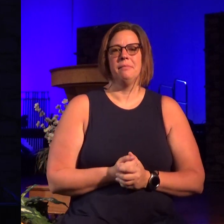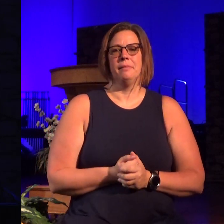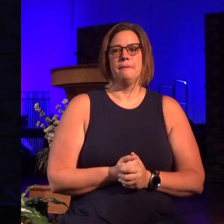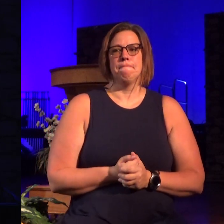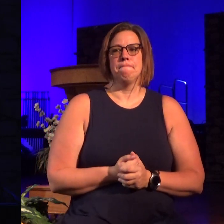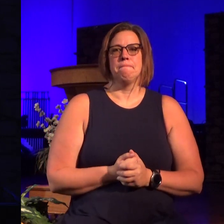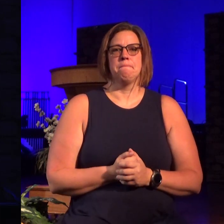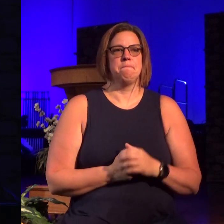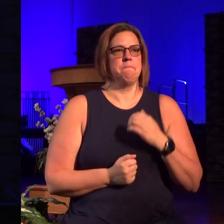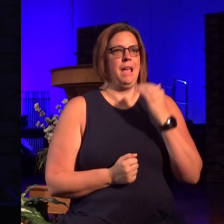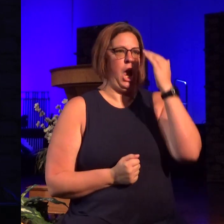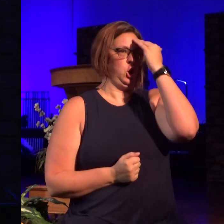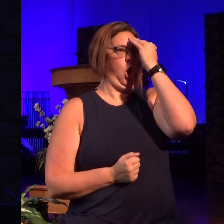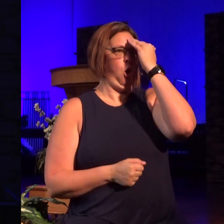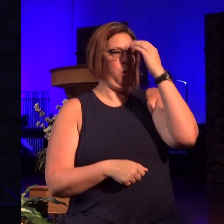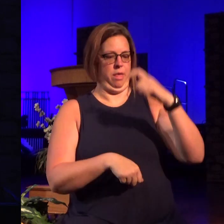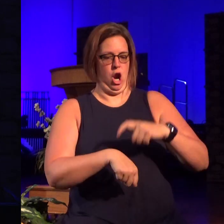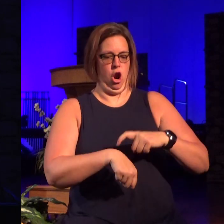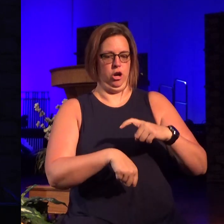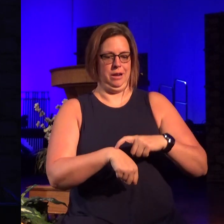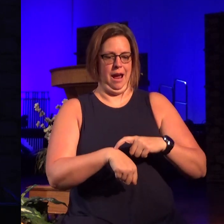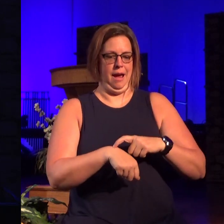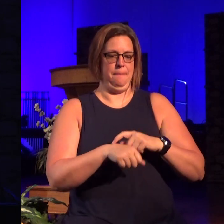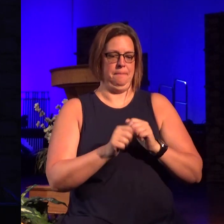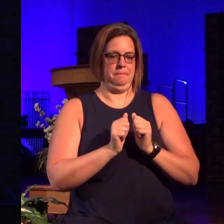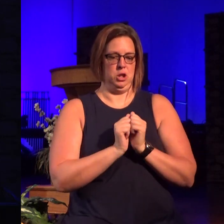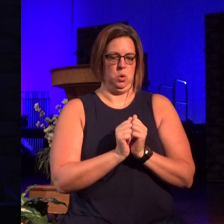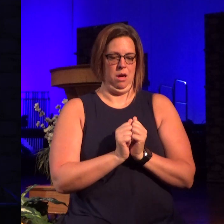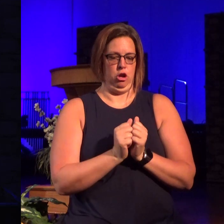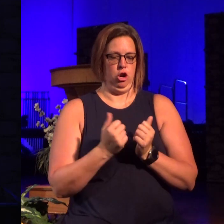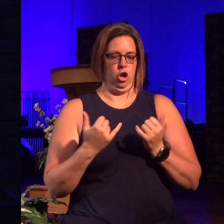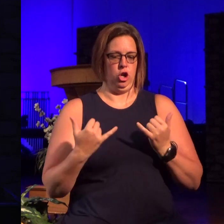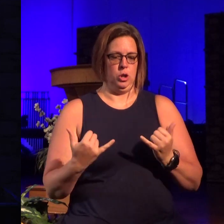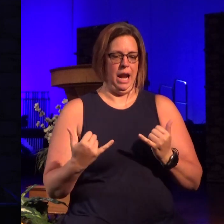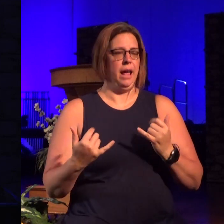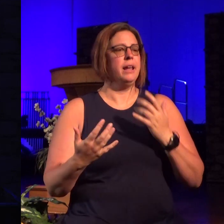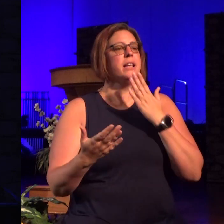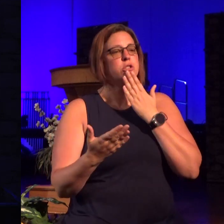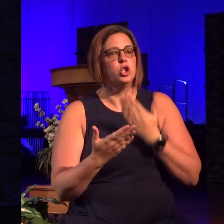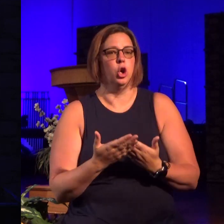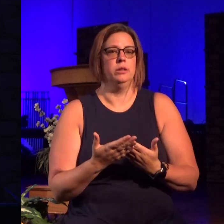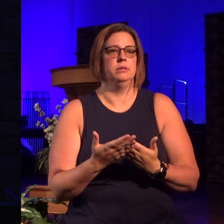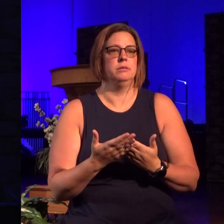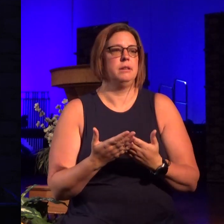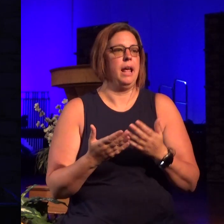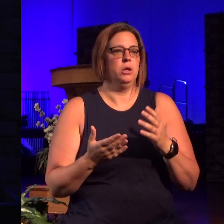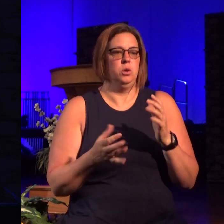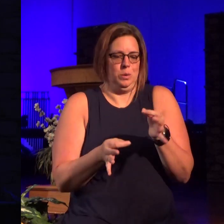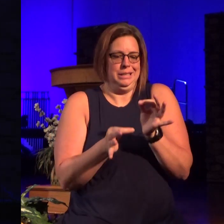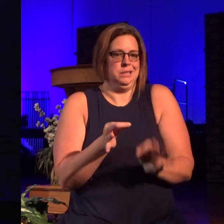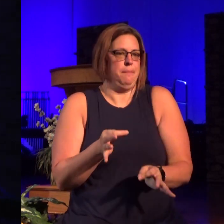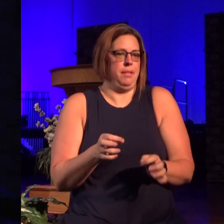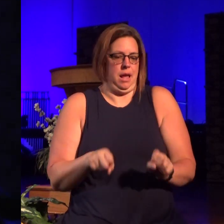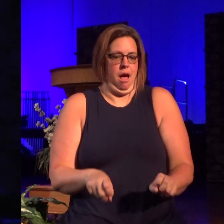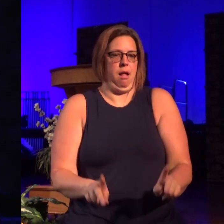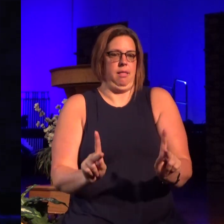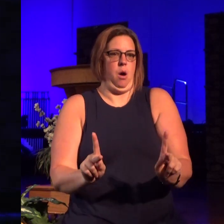And I just know that our time together today is good, and we simply allow it to be, and so it is.